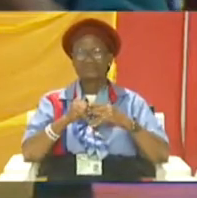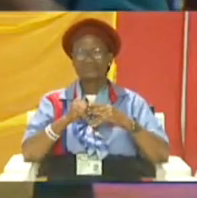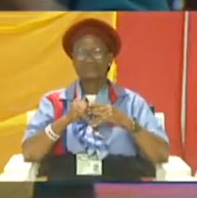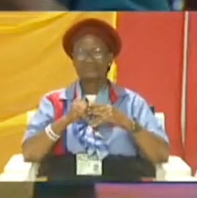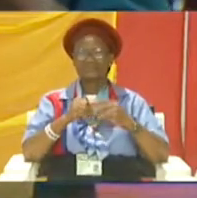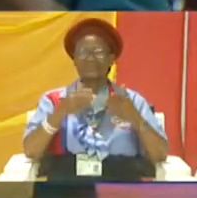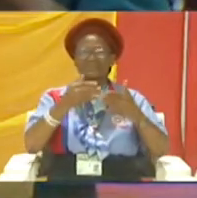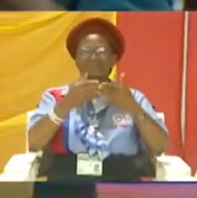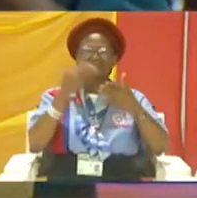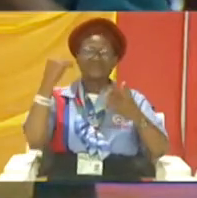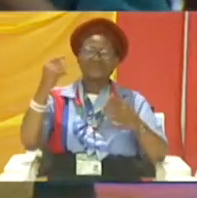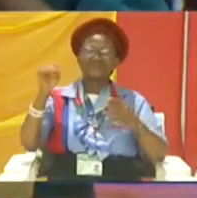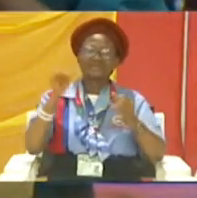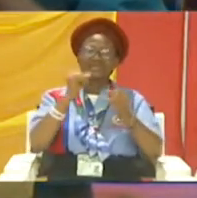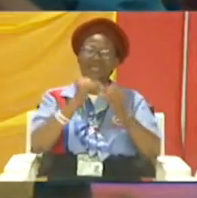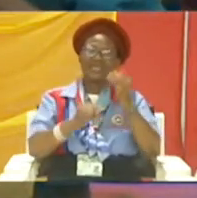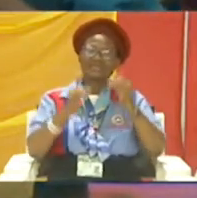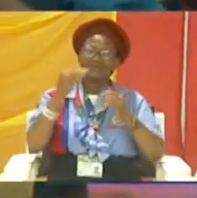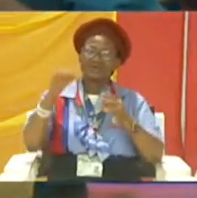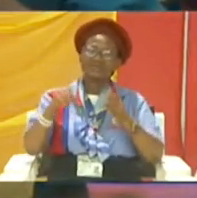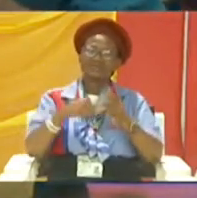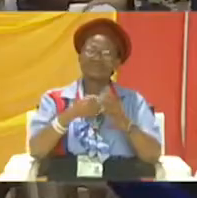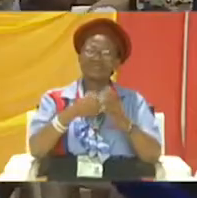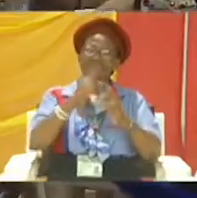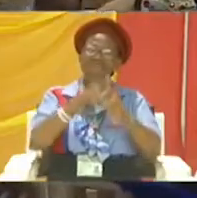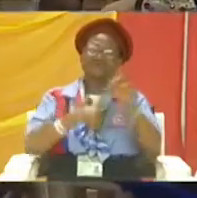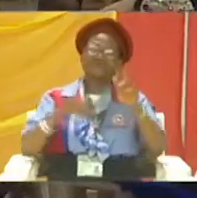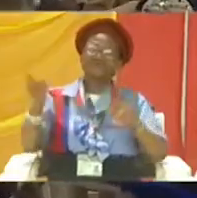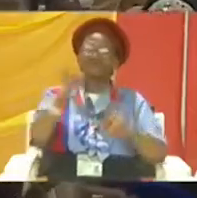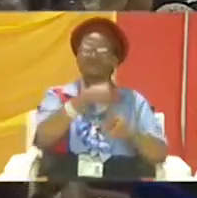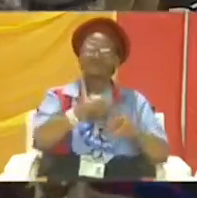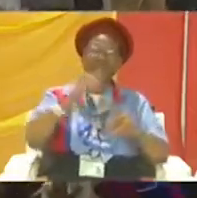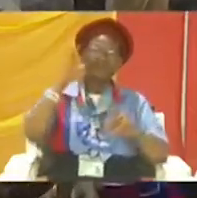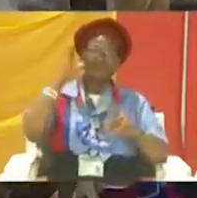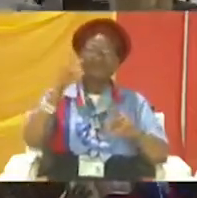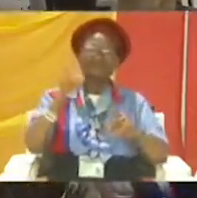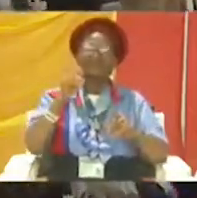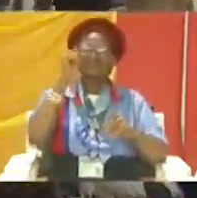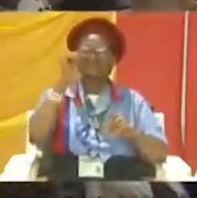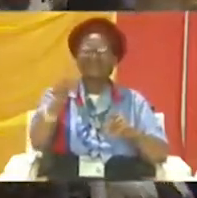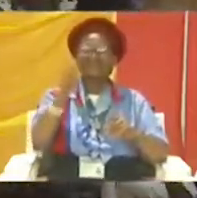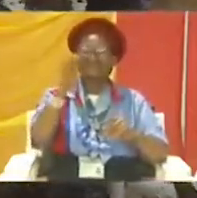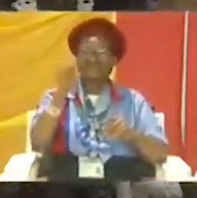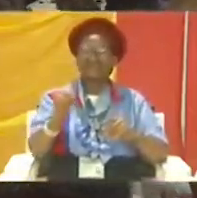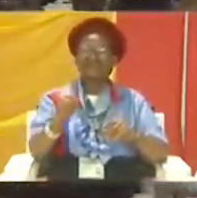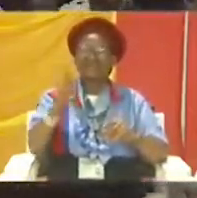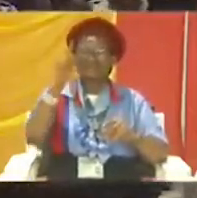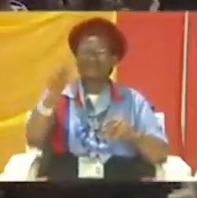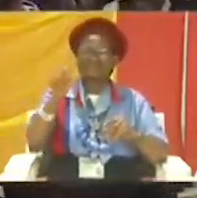the end of this month, you will testify. And